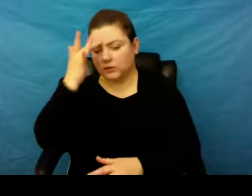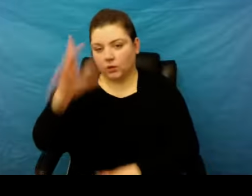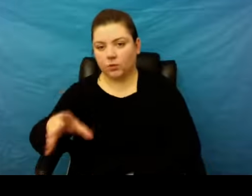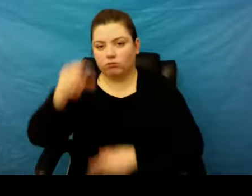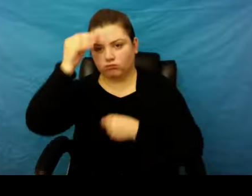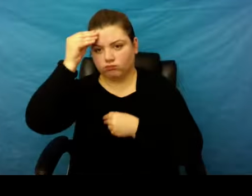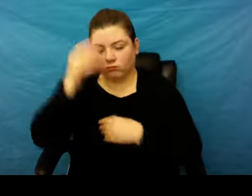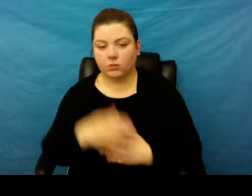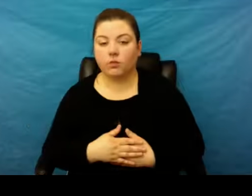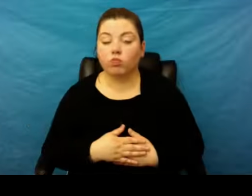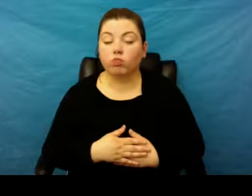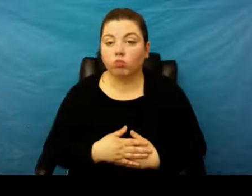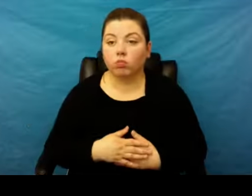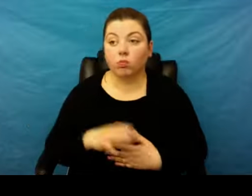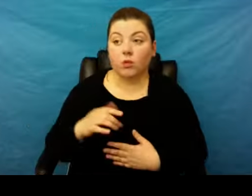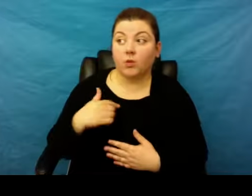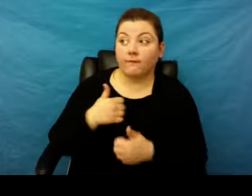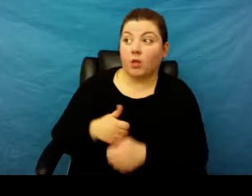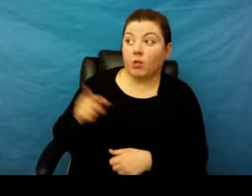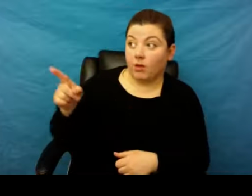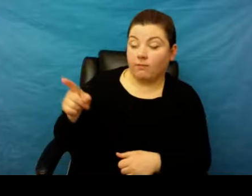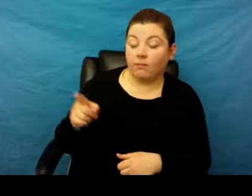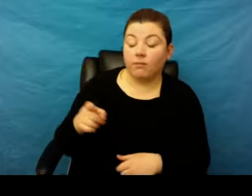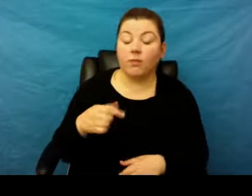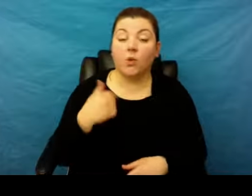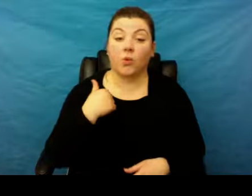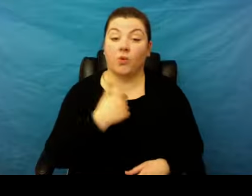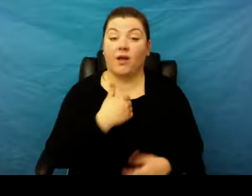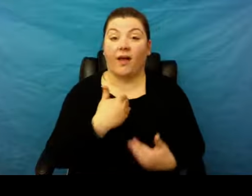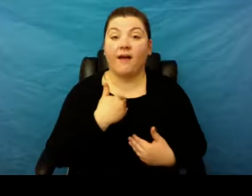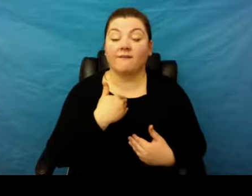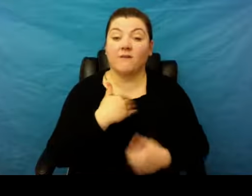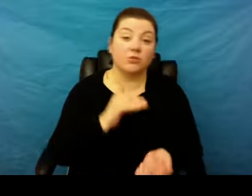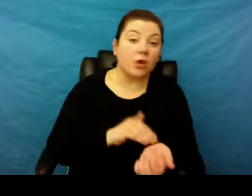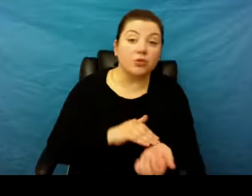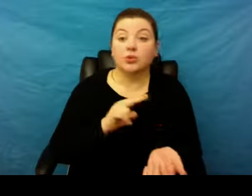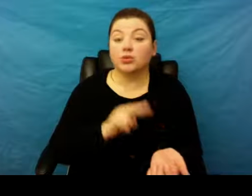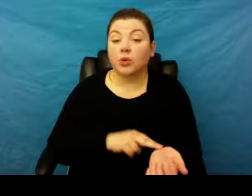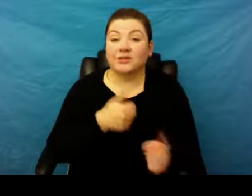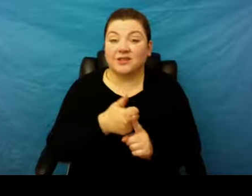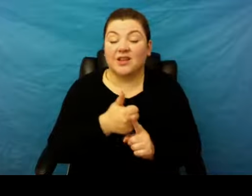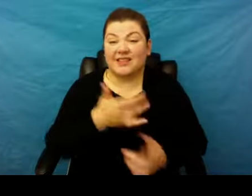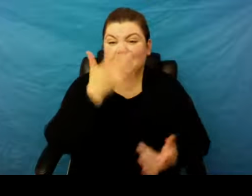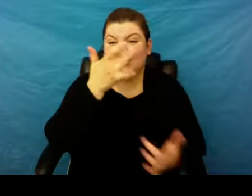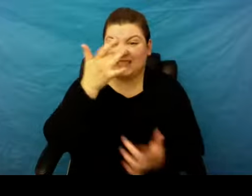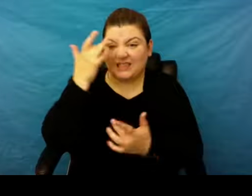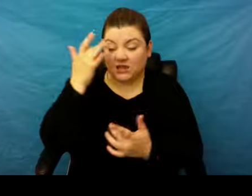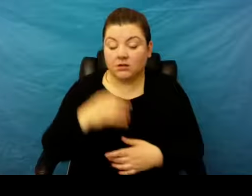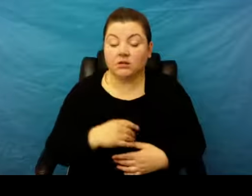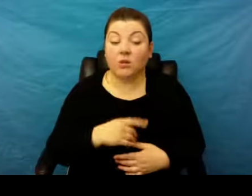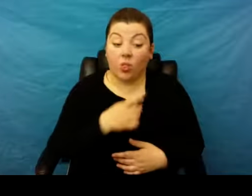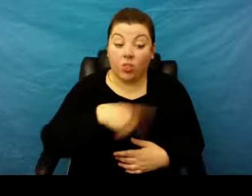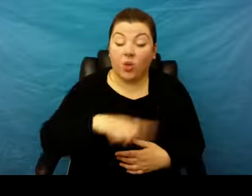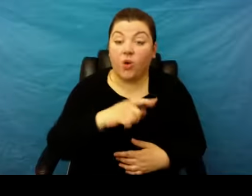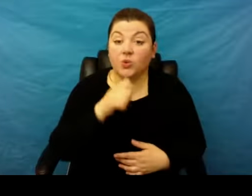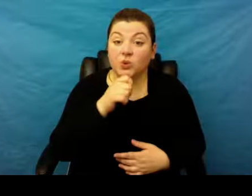We do have healthcare providers who are getting sick, and they're getting very sick. The people who are getting sick